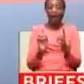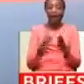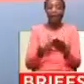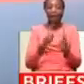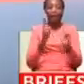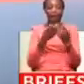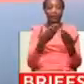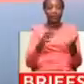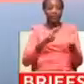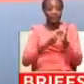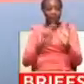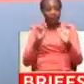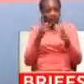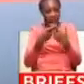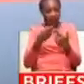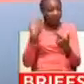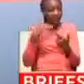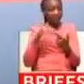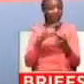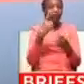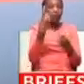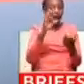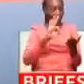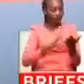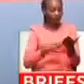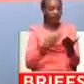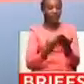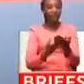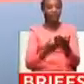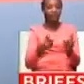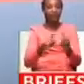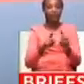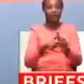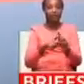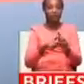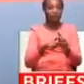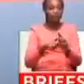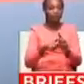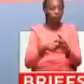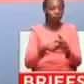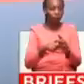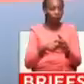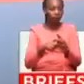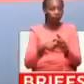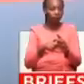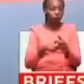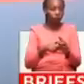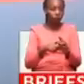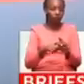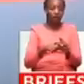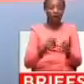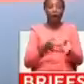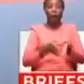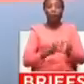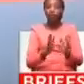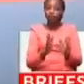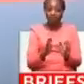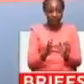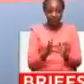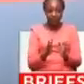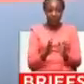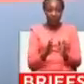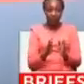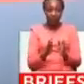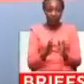a different kind of curse. One was financial, the other was so that I couldn't travel, the other one was to block any kind of open doors that were open for me